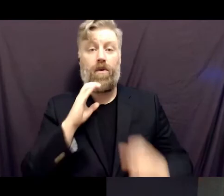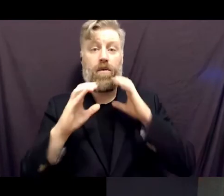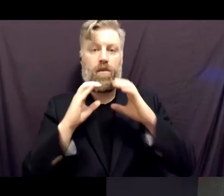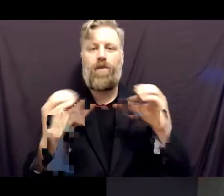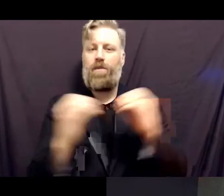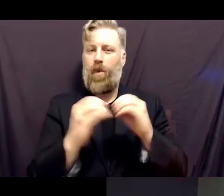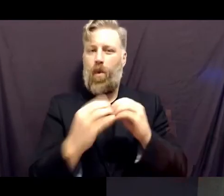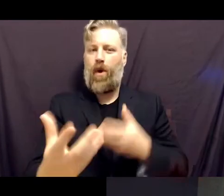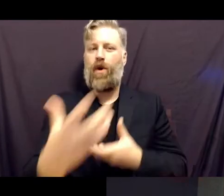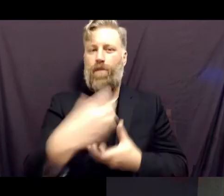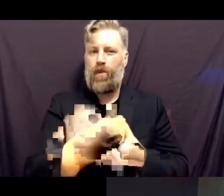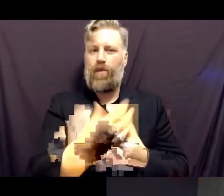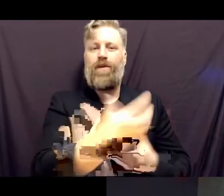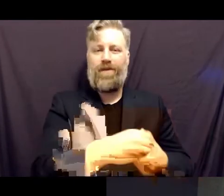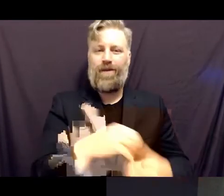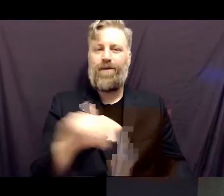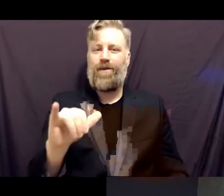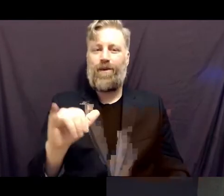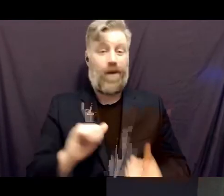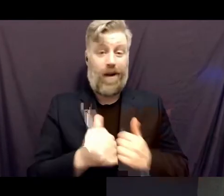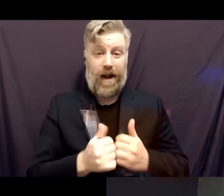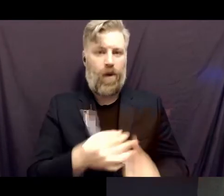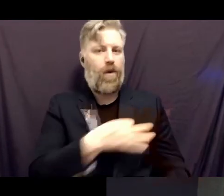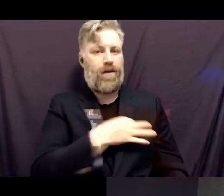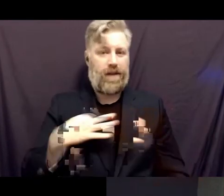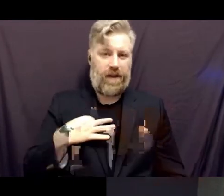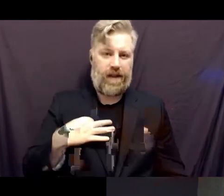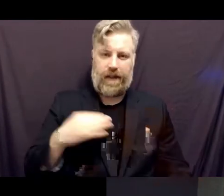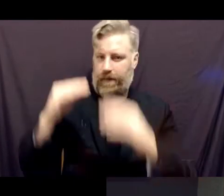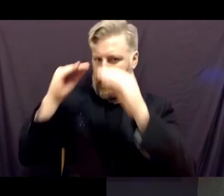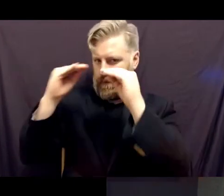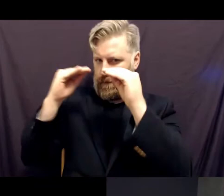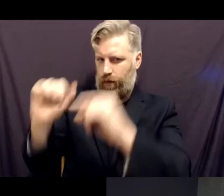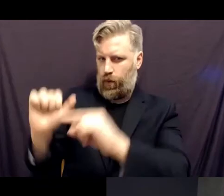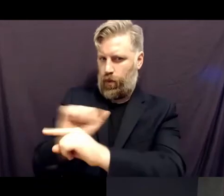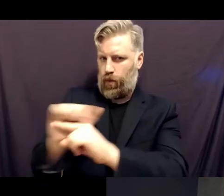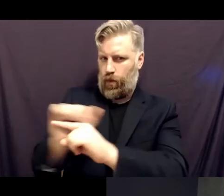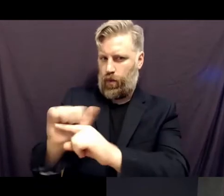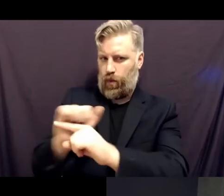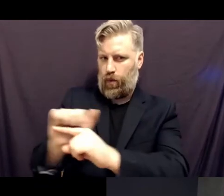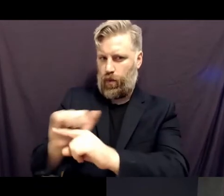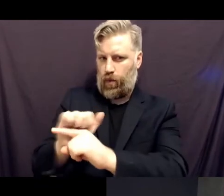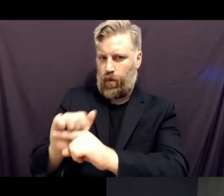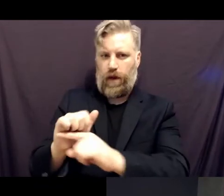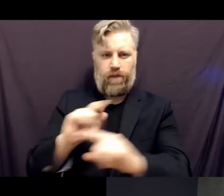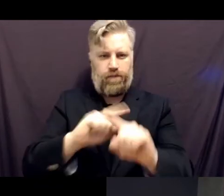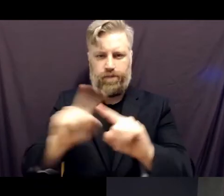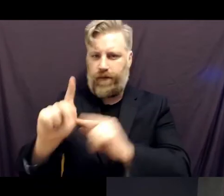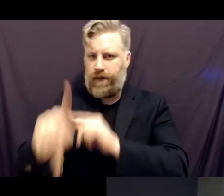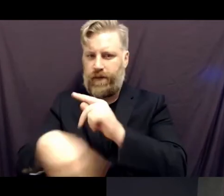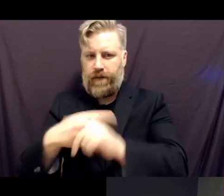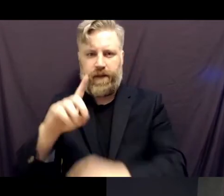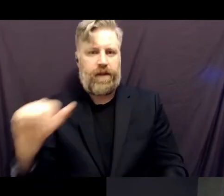inclusive by training staff with various forms of disabilities